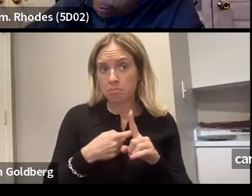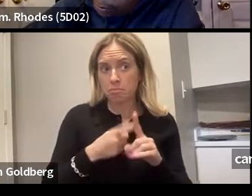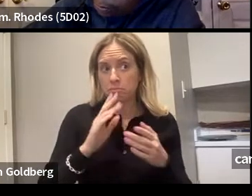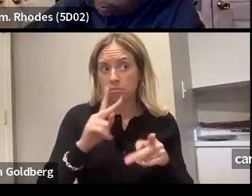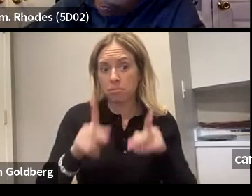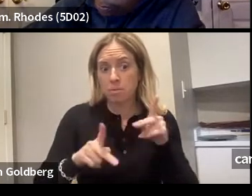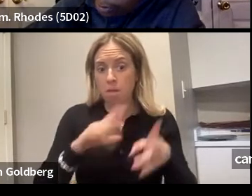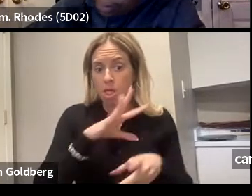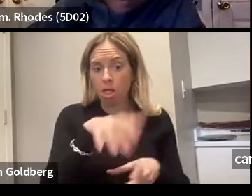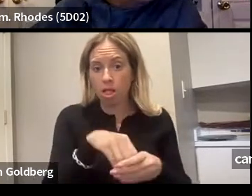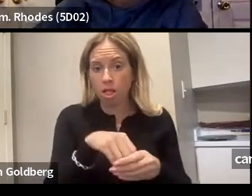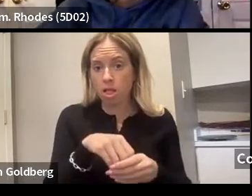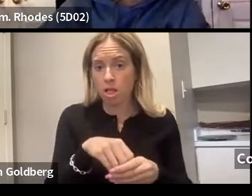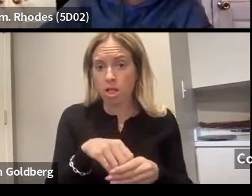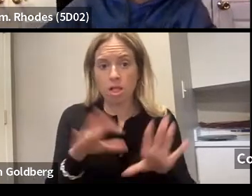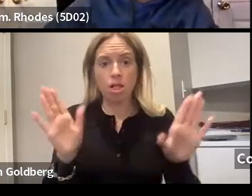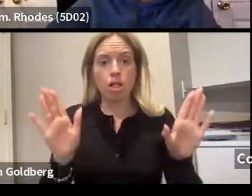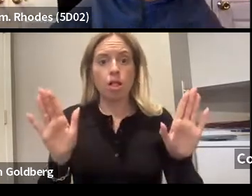Okay, Commissioner.